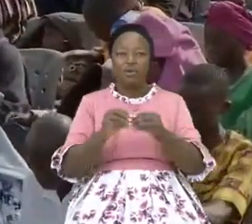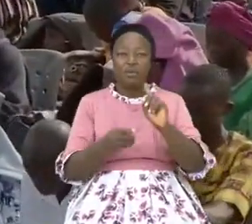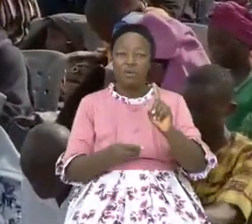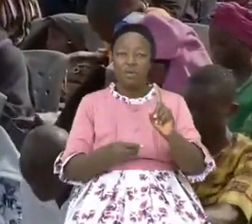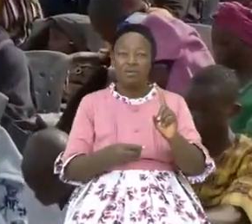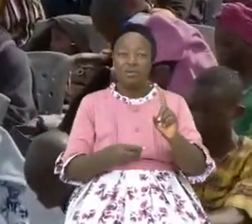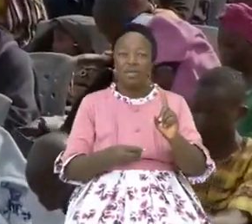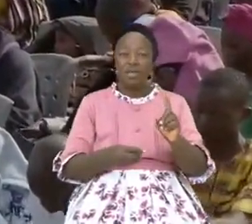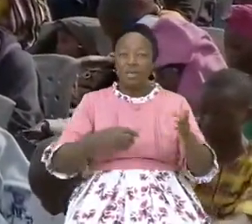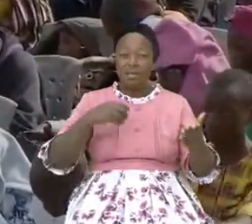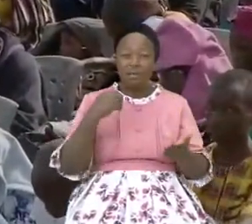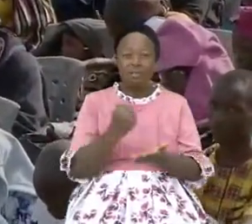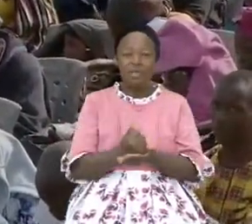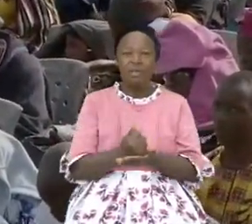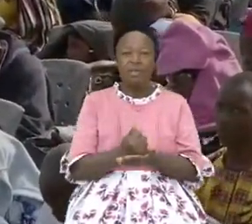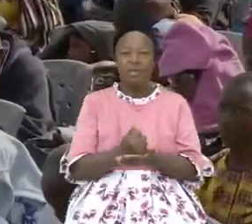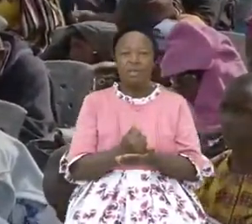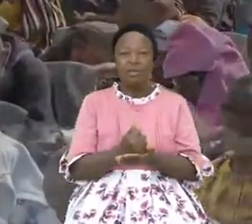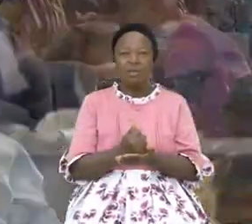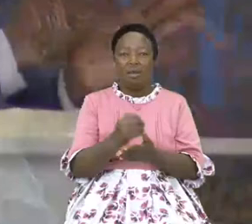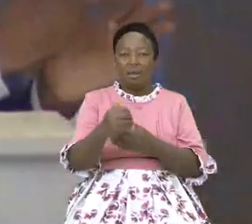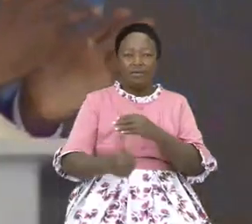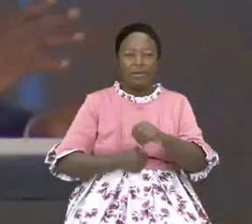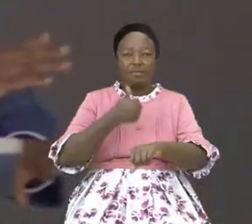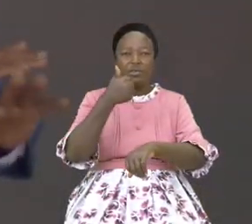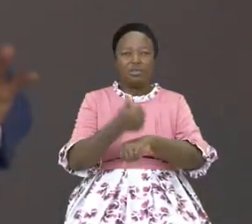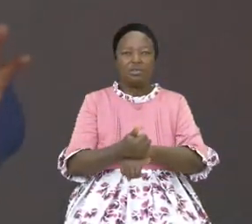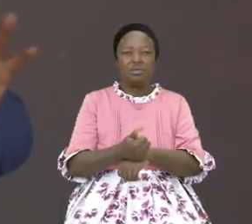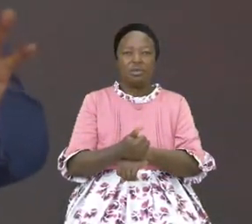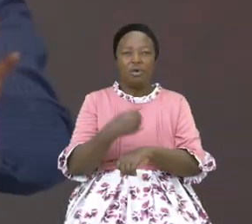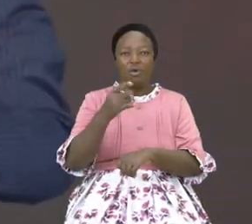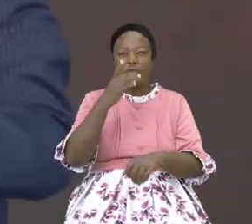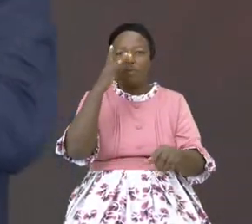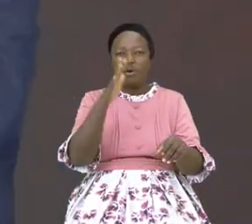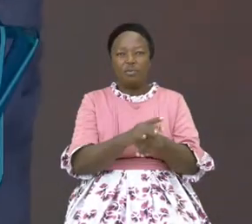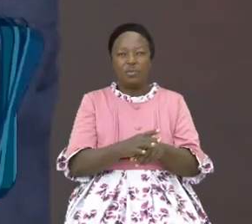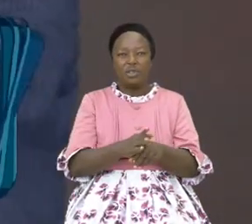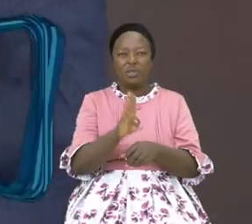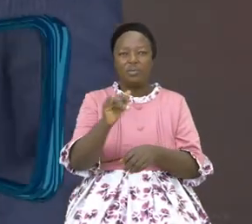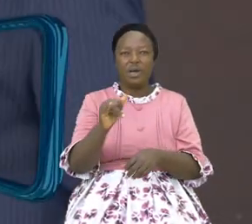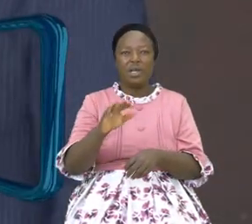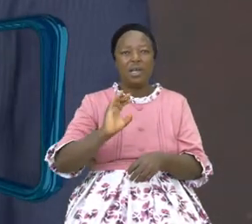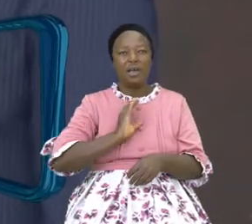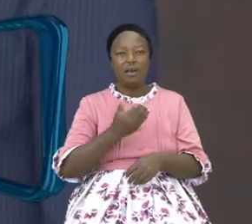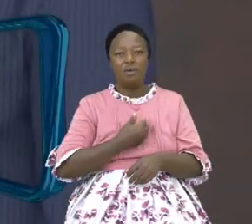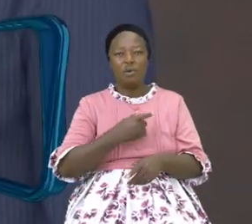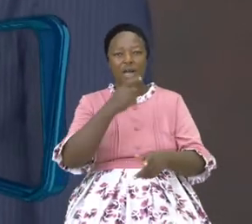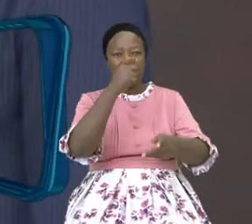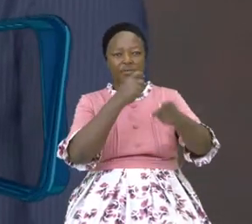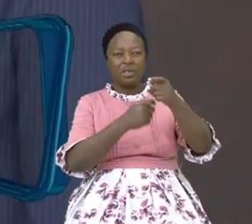one, amen, affirmation of the promises by our